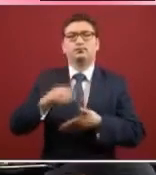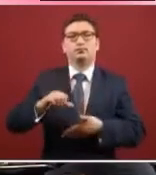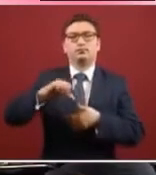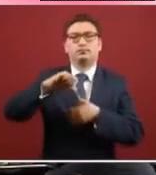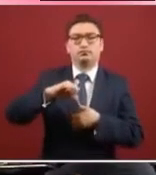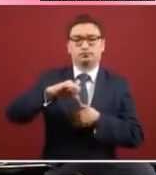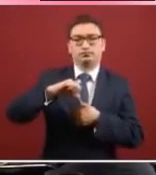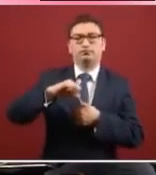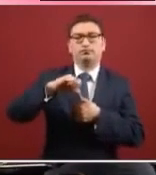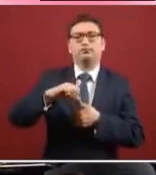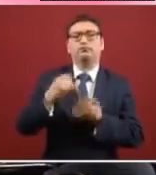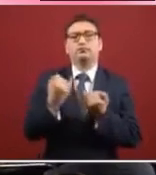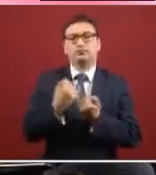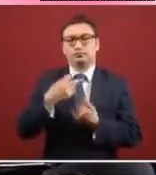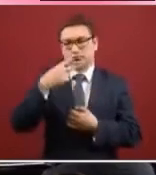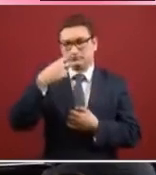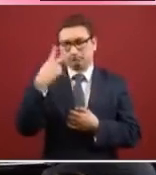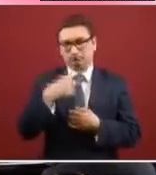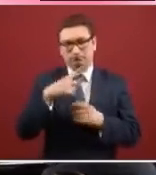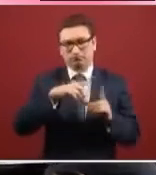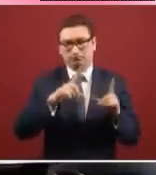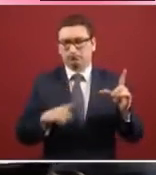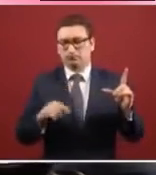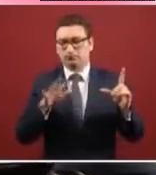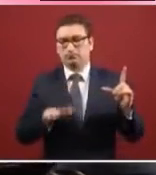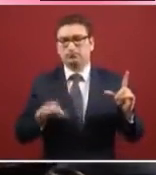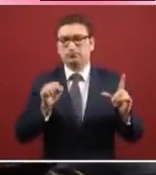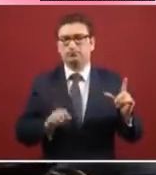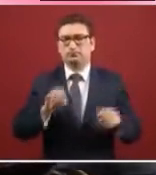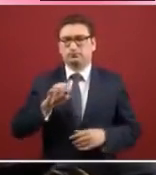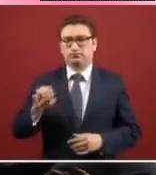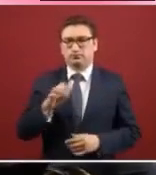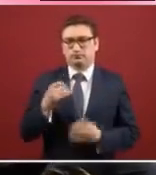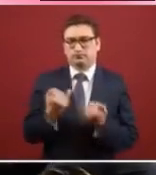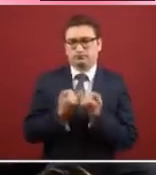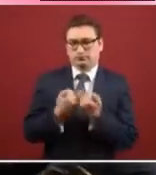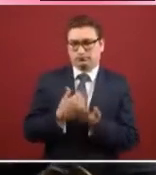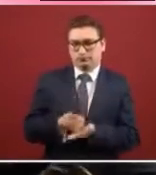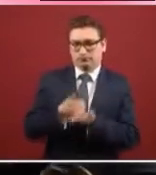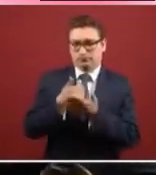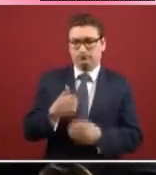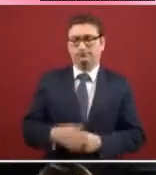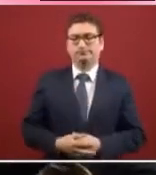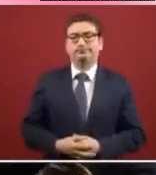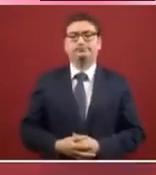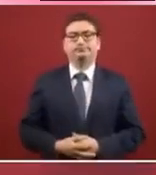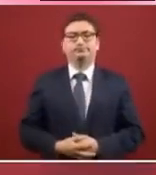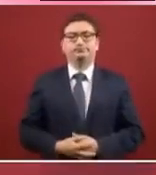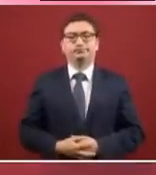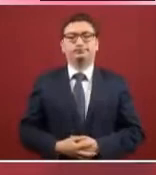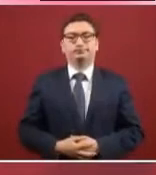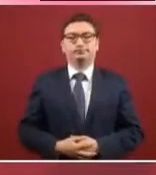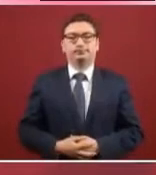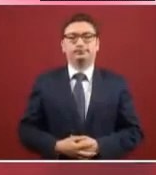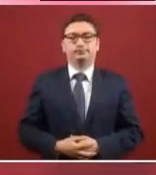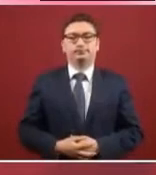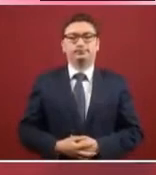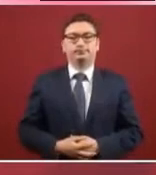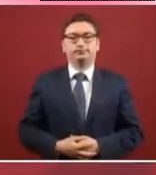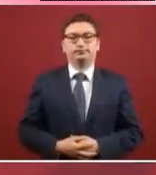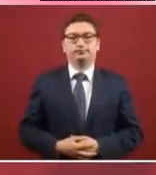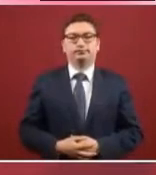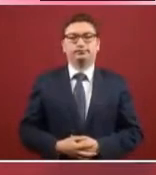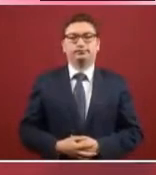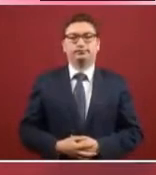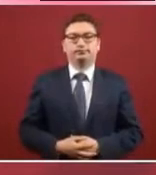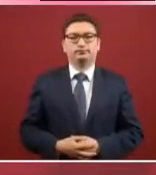and South East areas of Mexico. And that would be the ideal